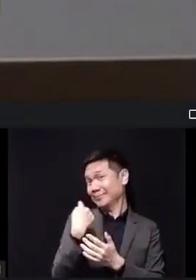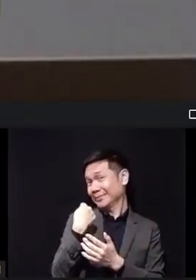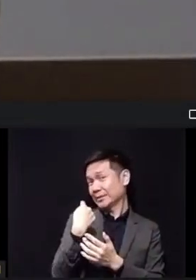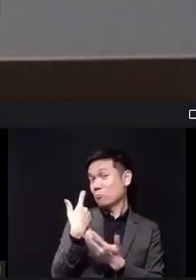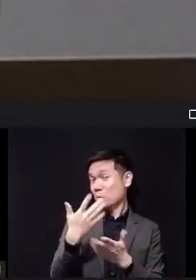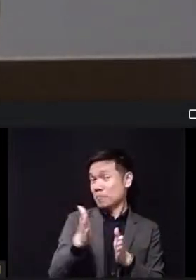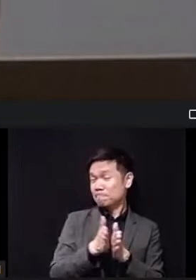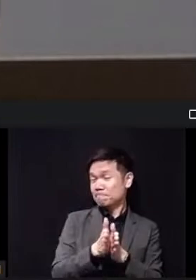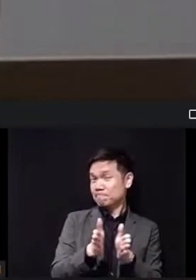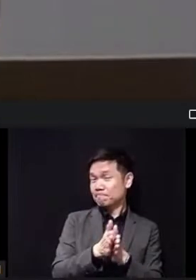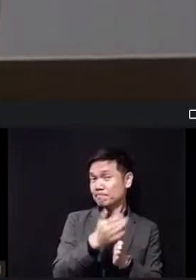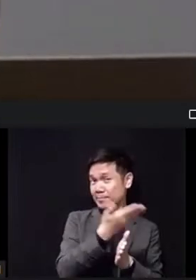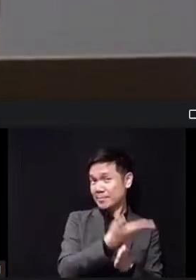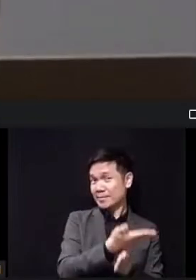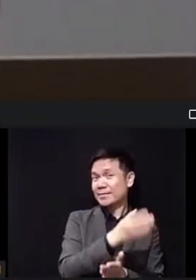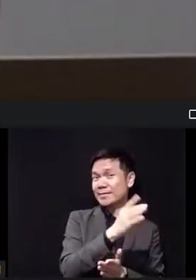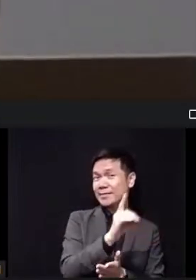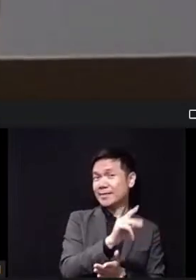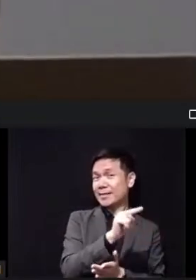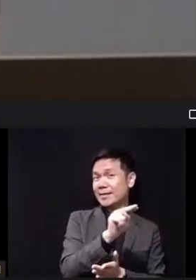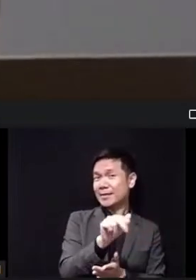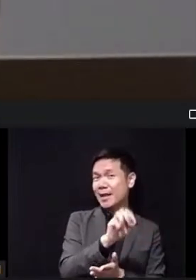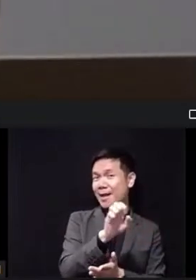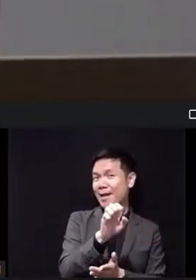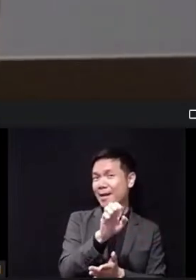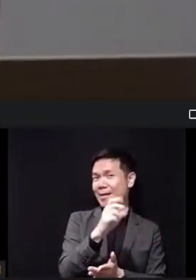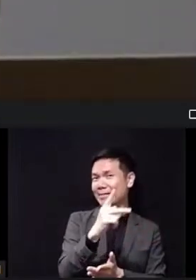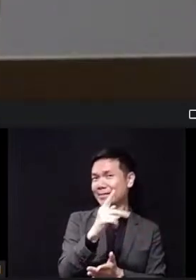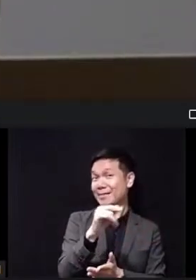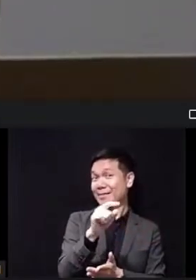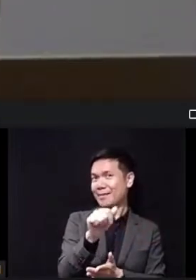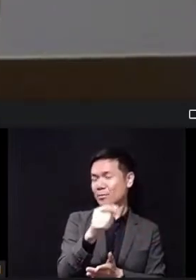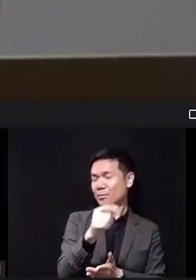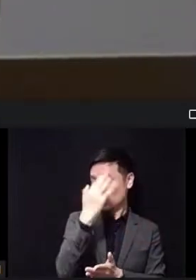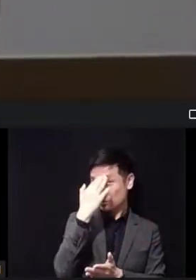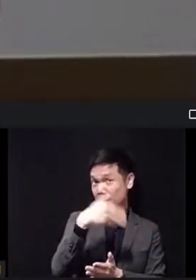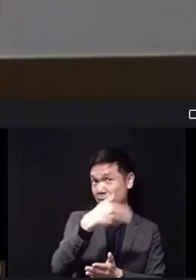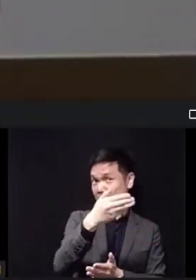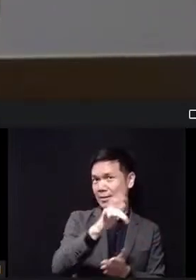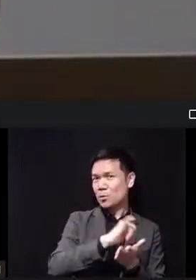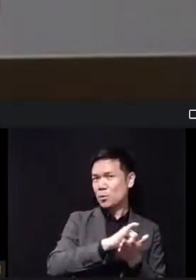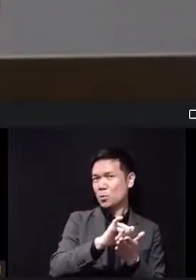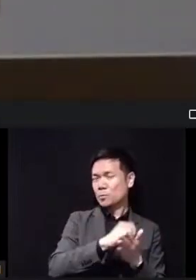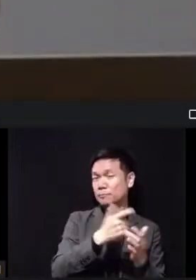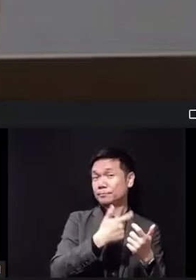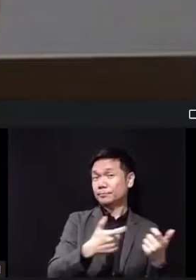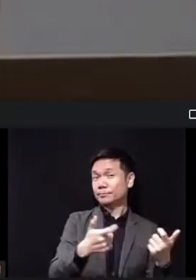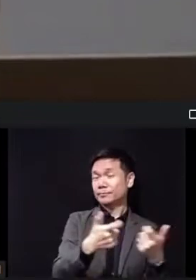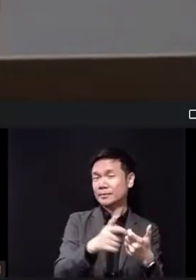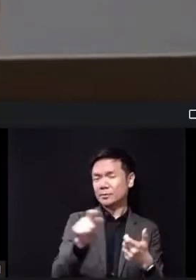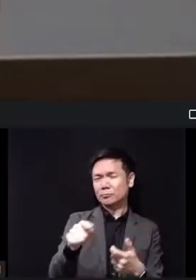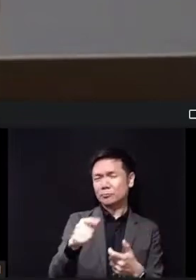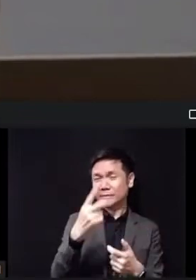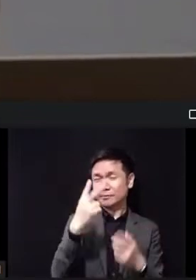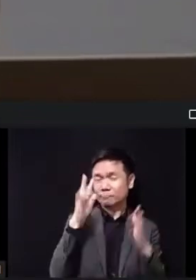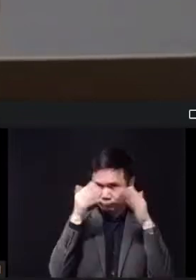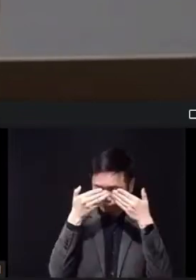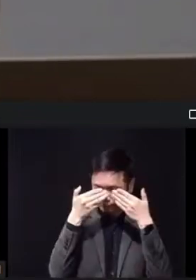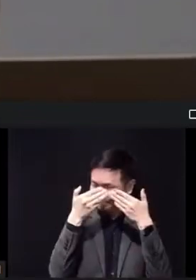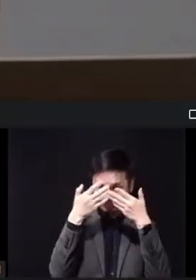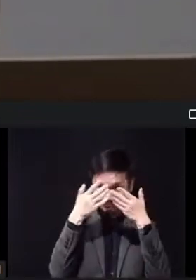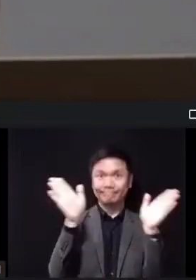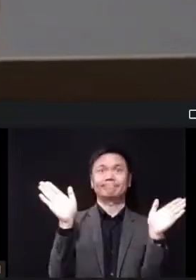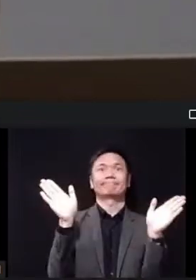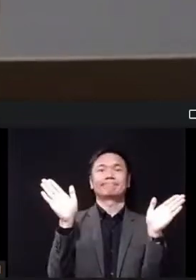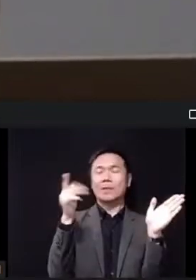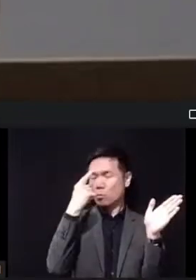mentioned by Ms. Diana Kita. Let us remember to be forward-looking in our messages and that they should pave